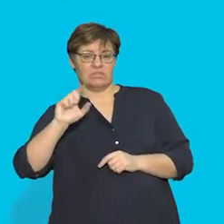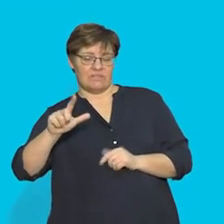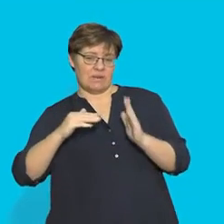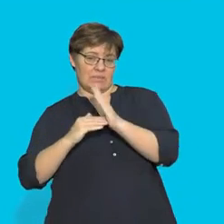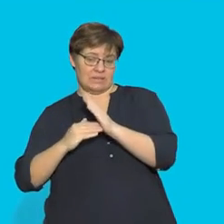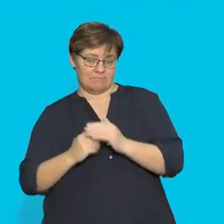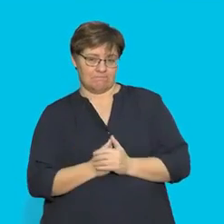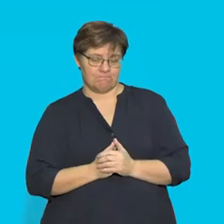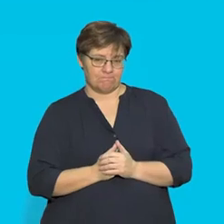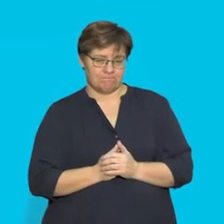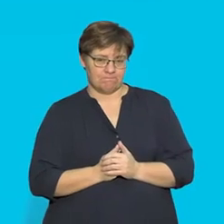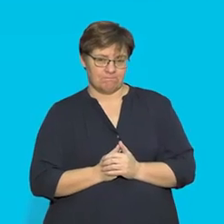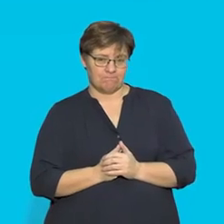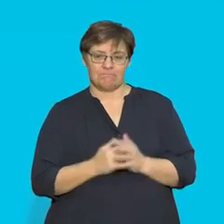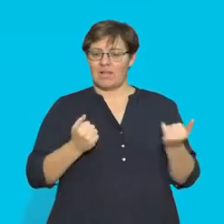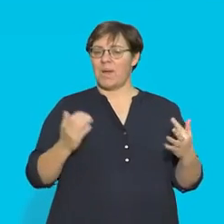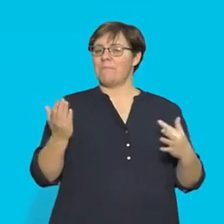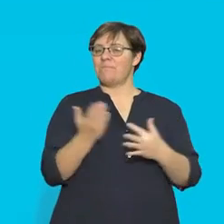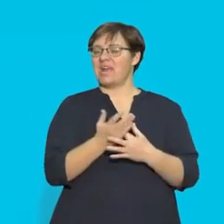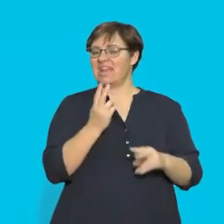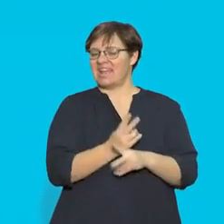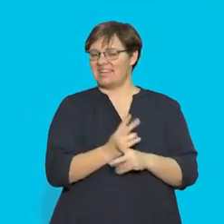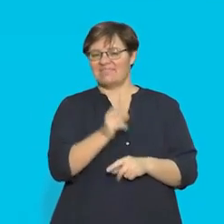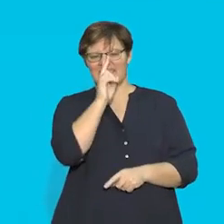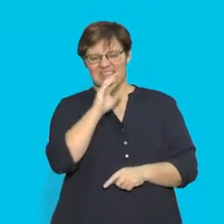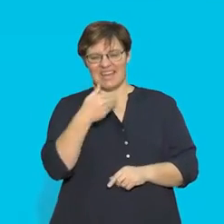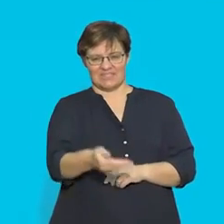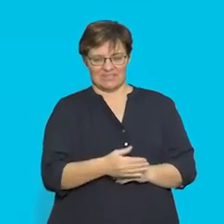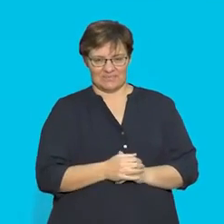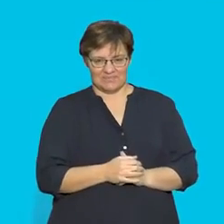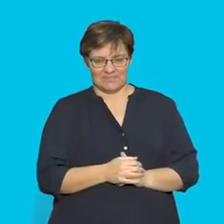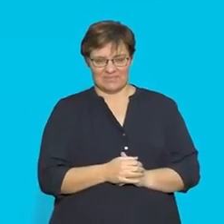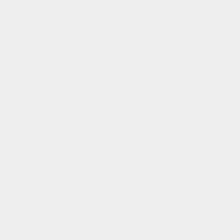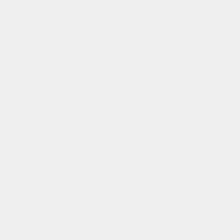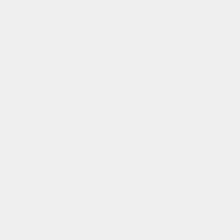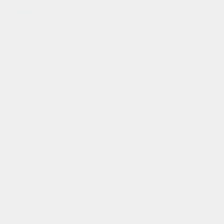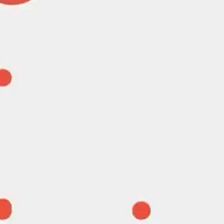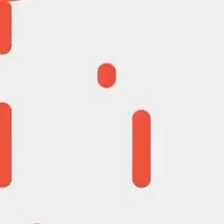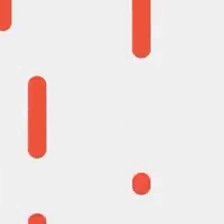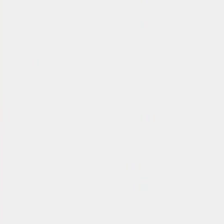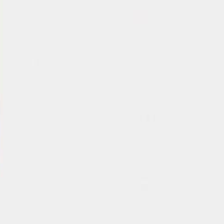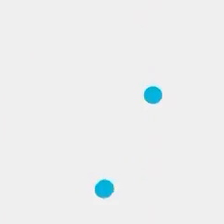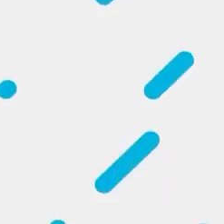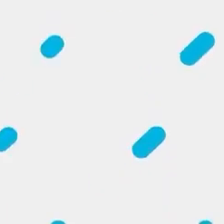37,07 meters. Okay, it's time for a quick air break. See you just after this.